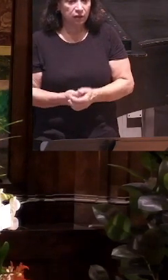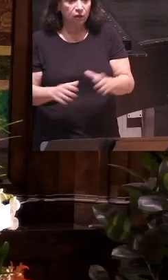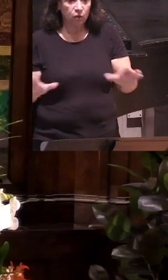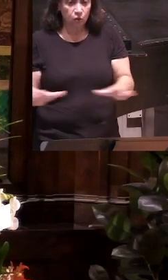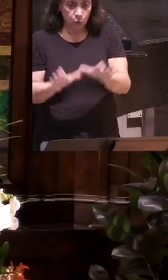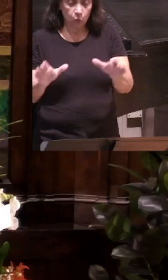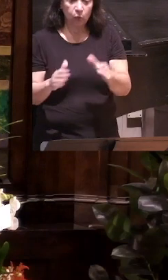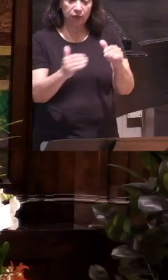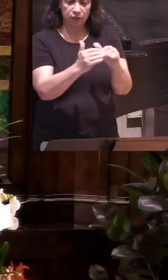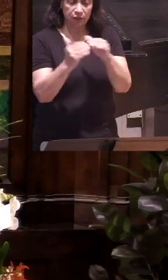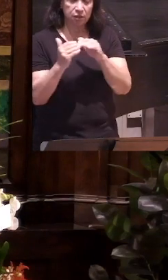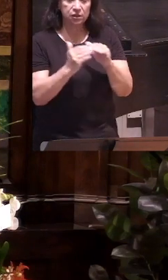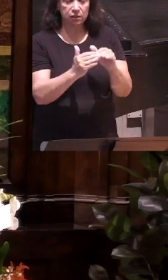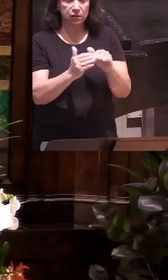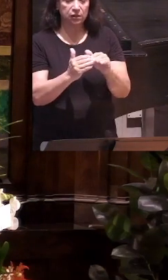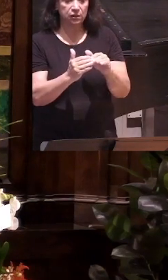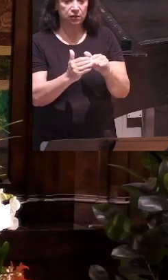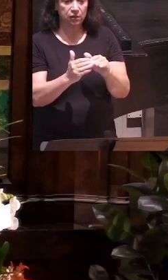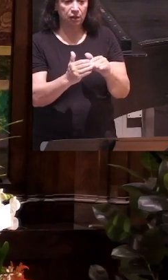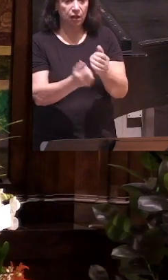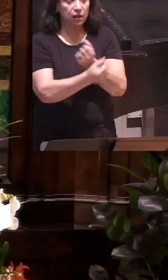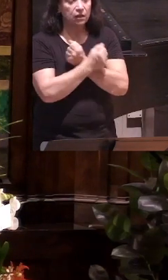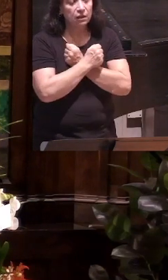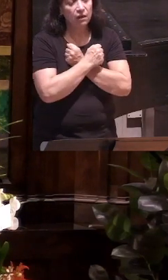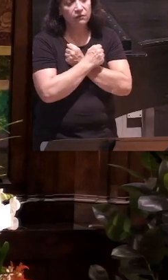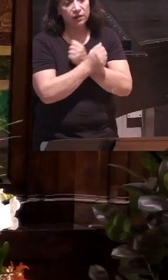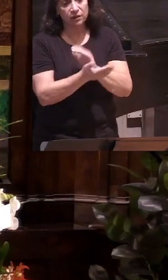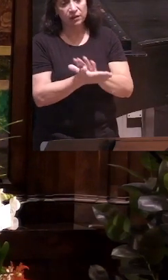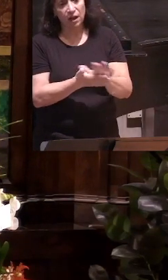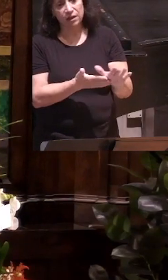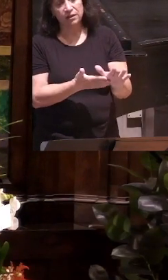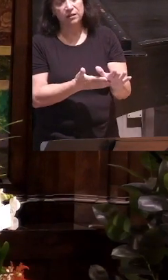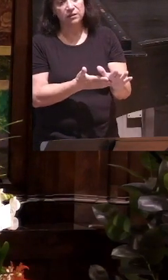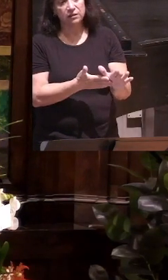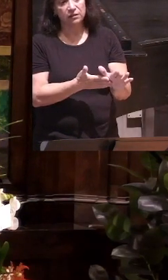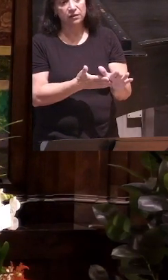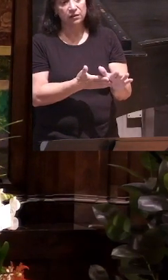doing justice, loving kindness,